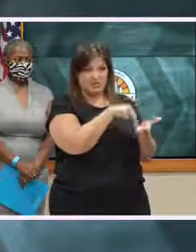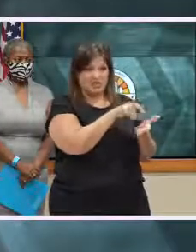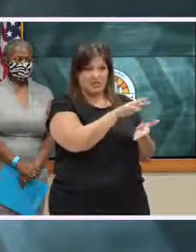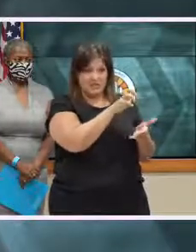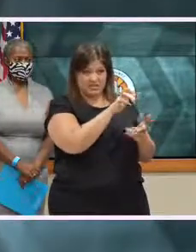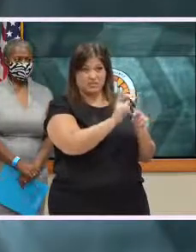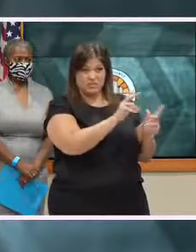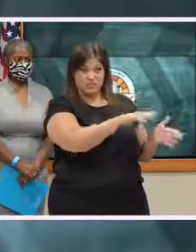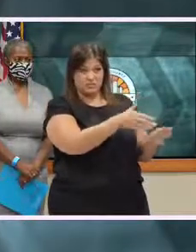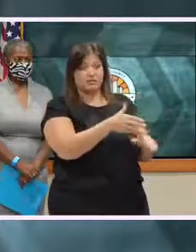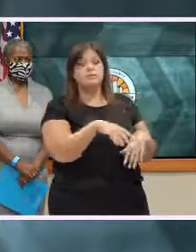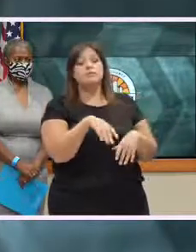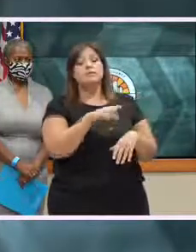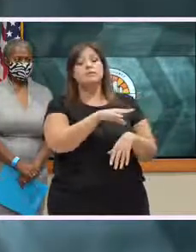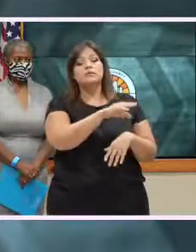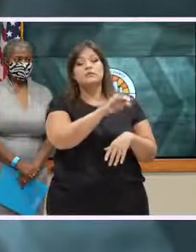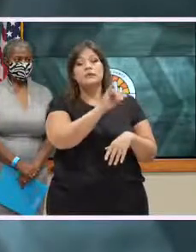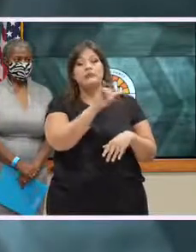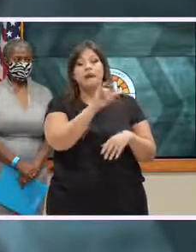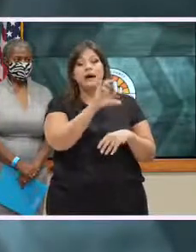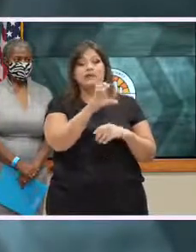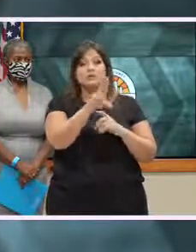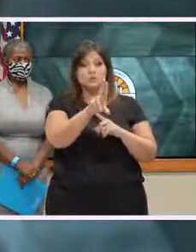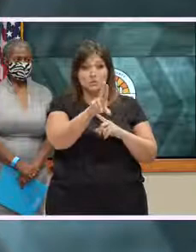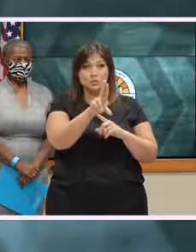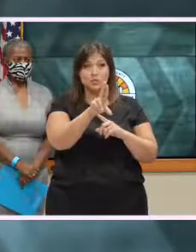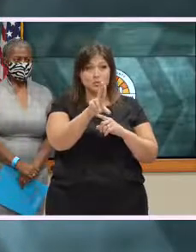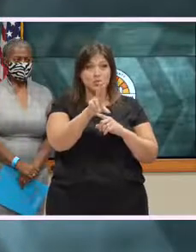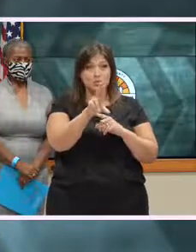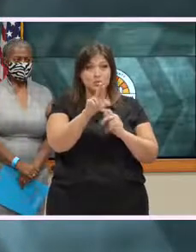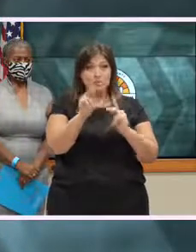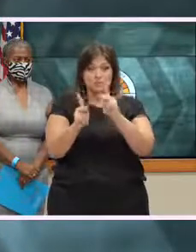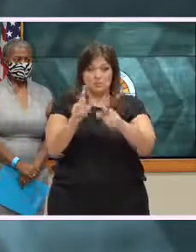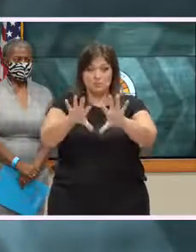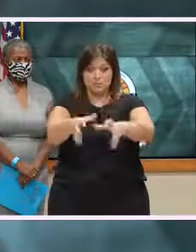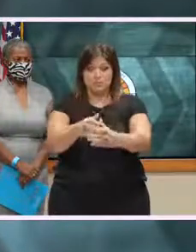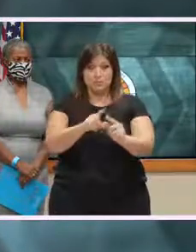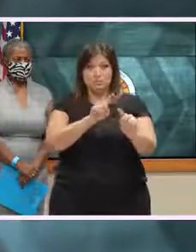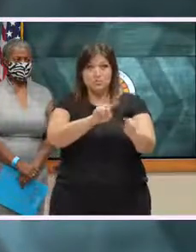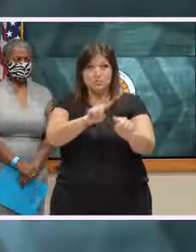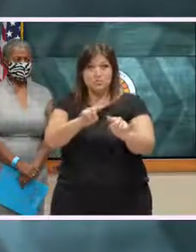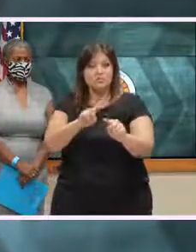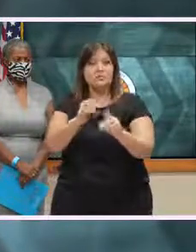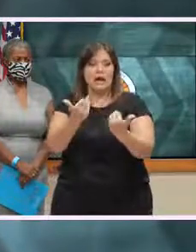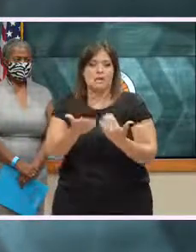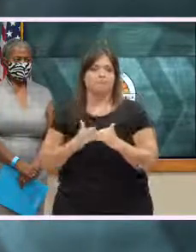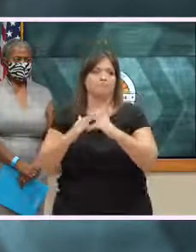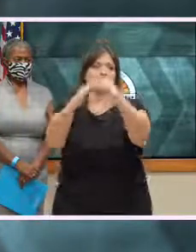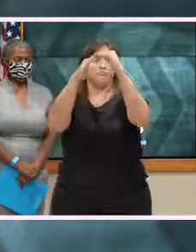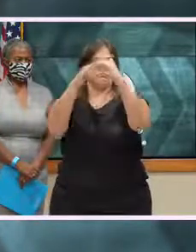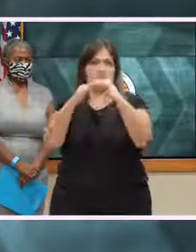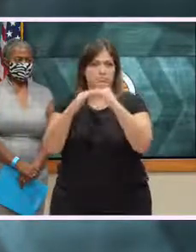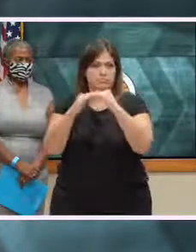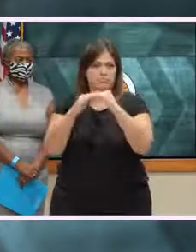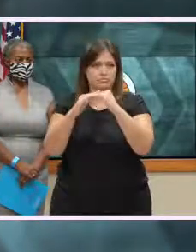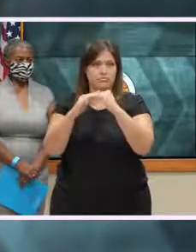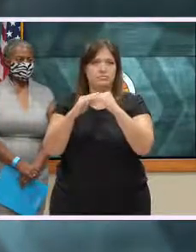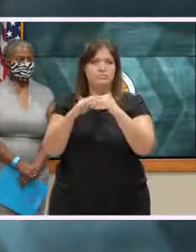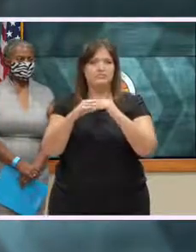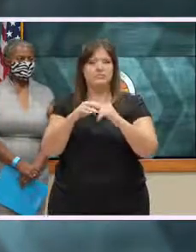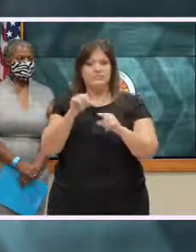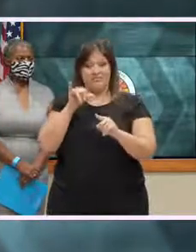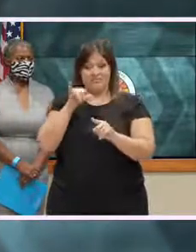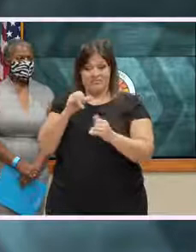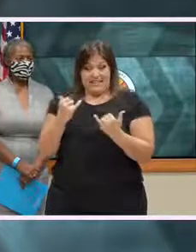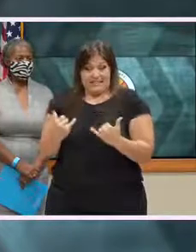ICU population is doubling every 4.8 weeks. That is almost as fast as the fastest rate during that